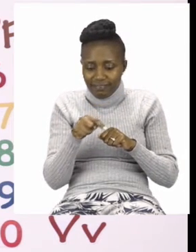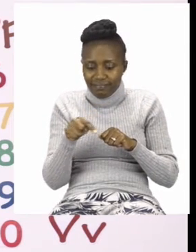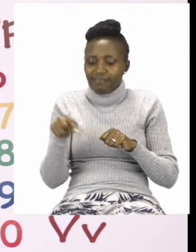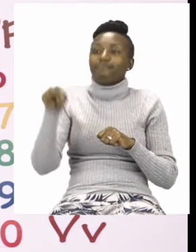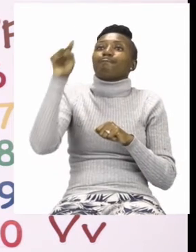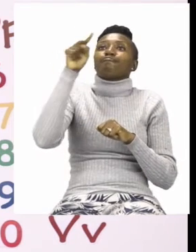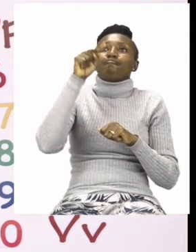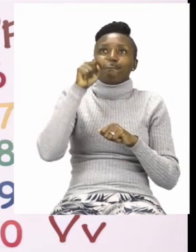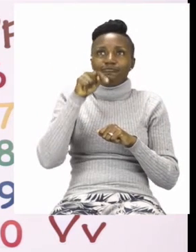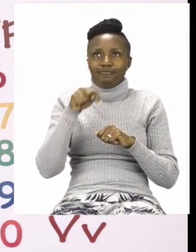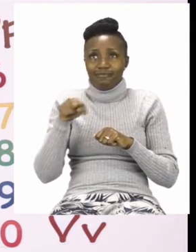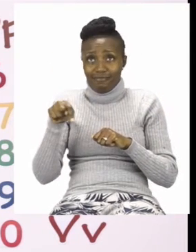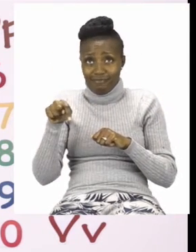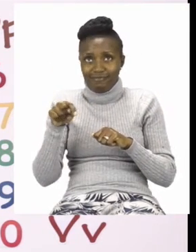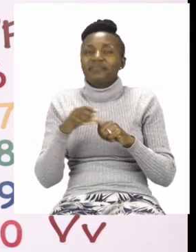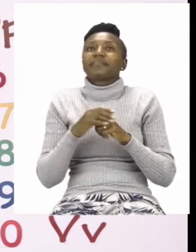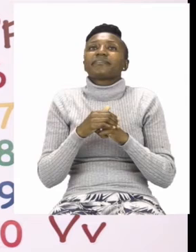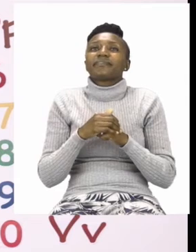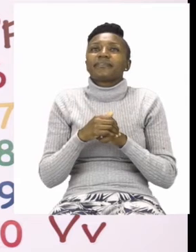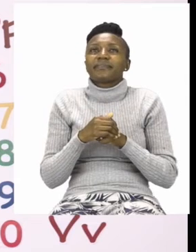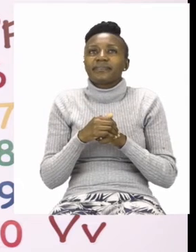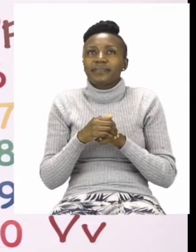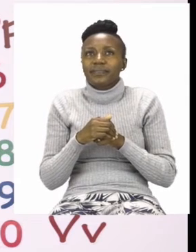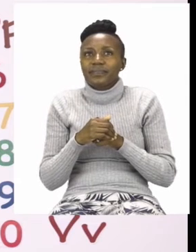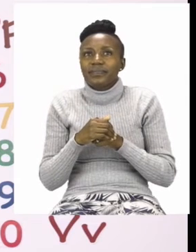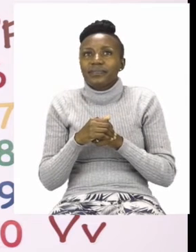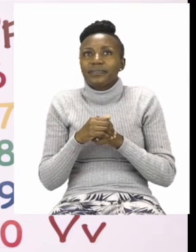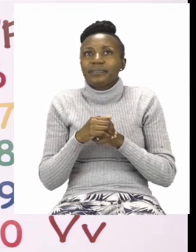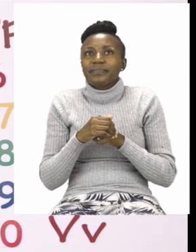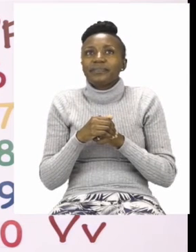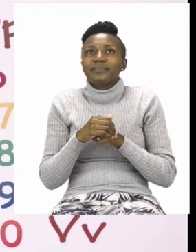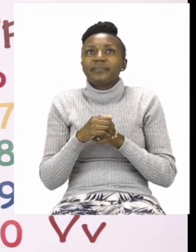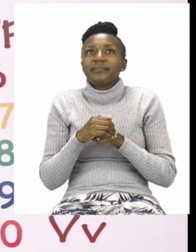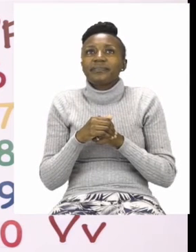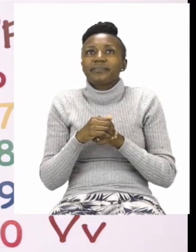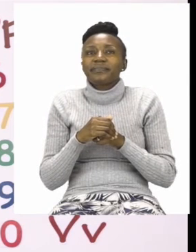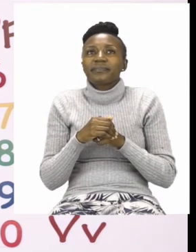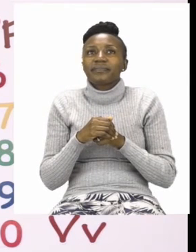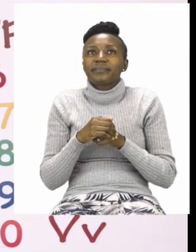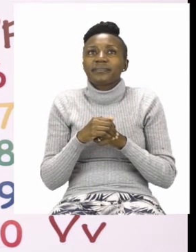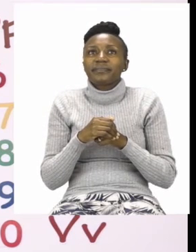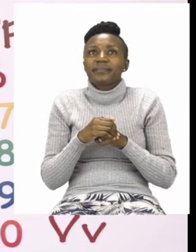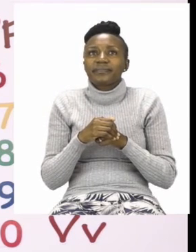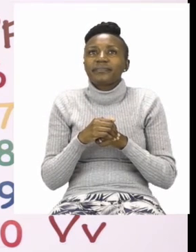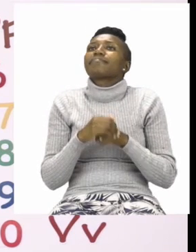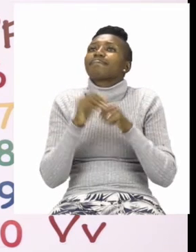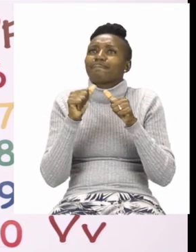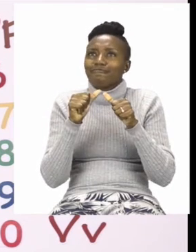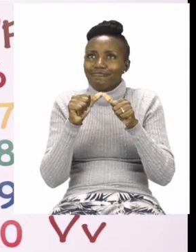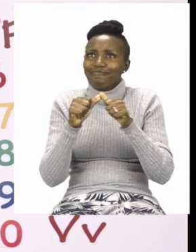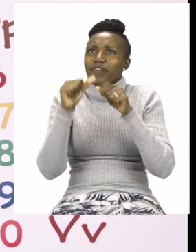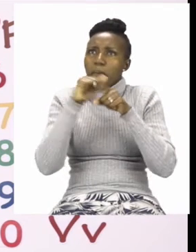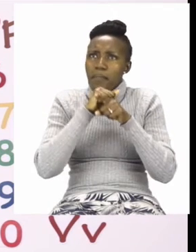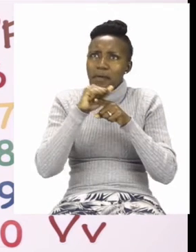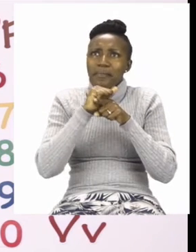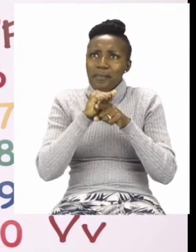down and up and round. So we're going to continue this pattern until we are